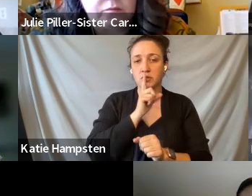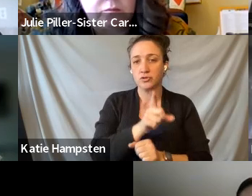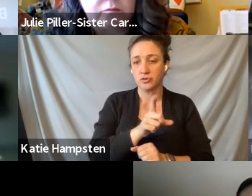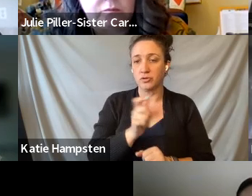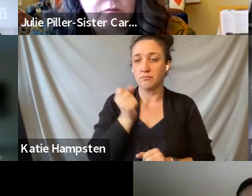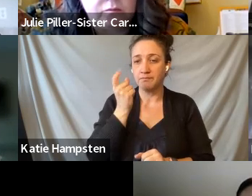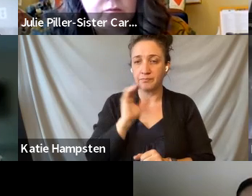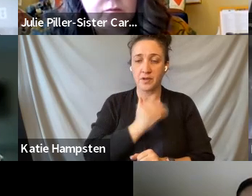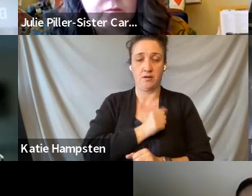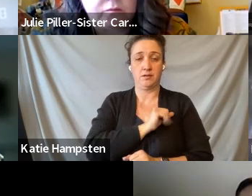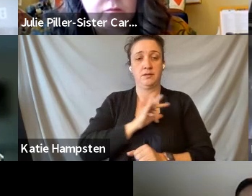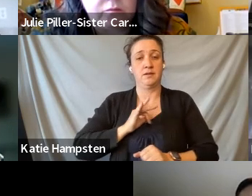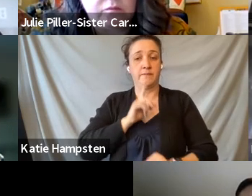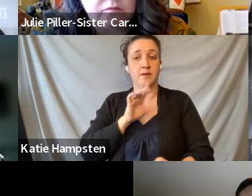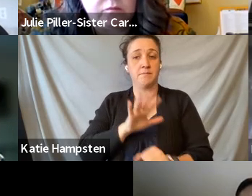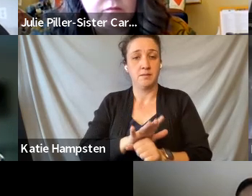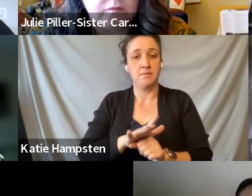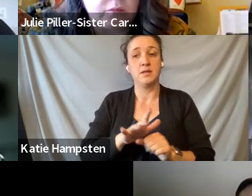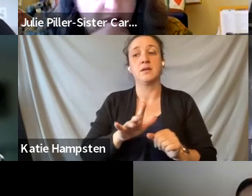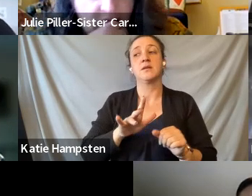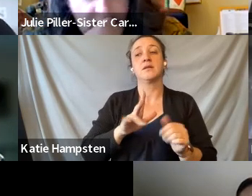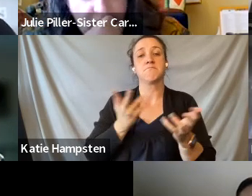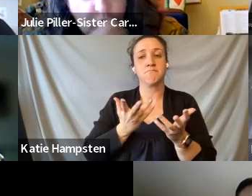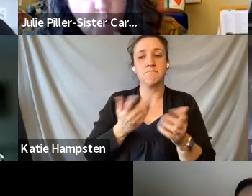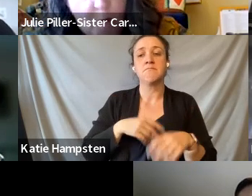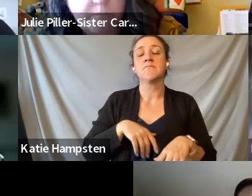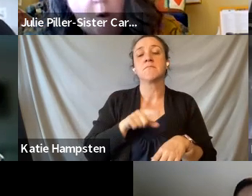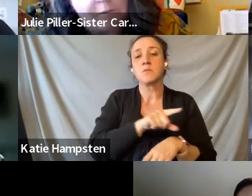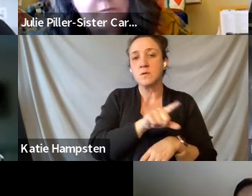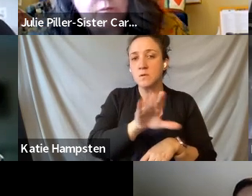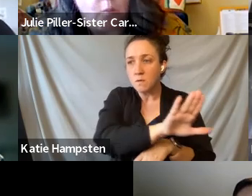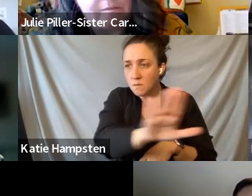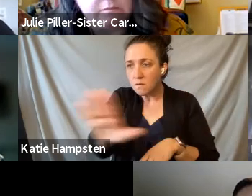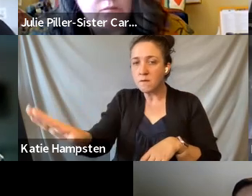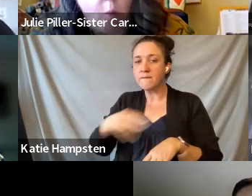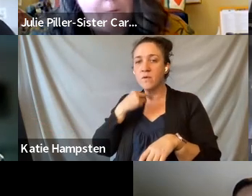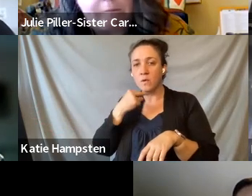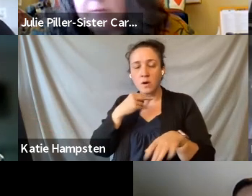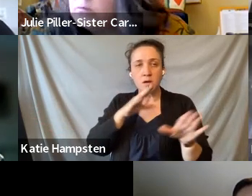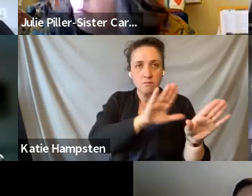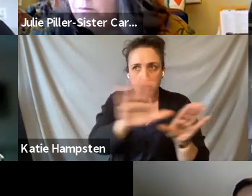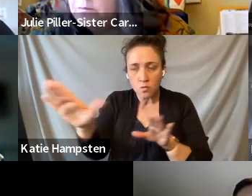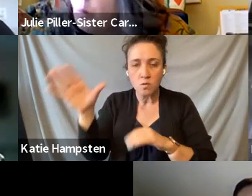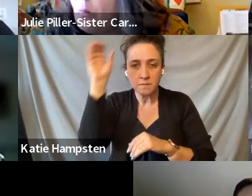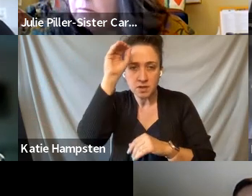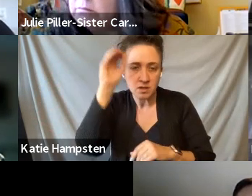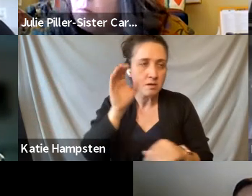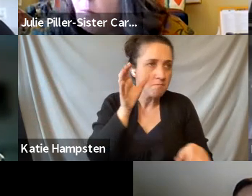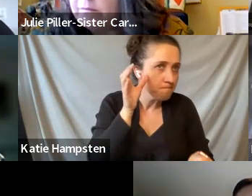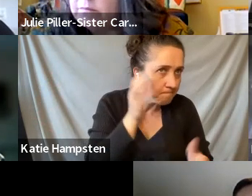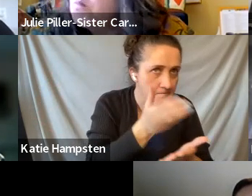to you is that your voice comes through loud and clear in what we're going to be working